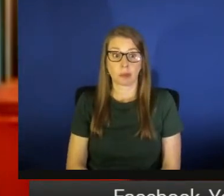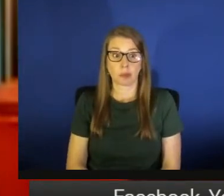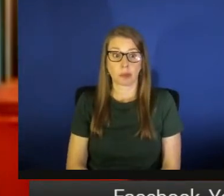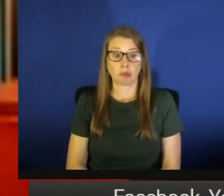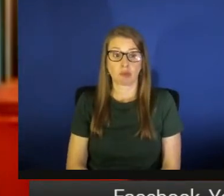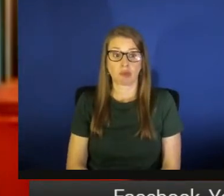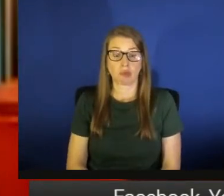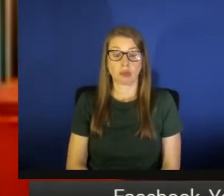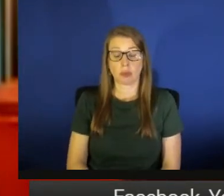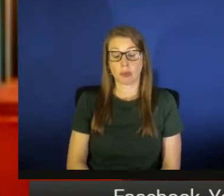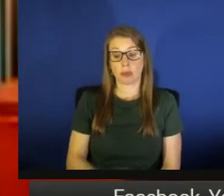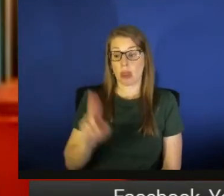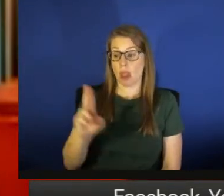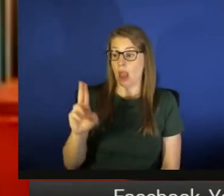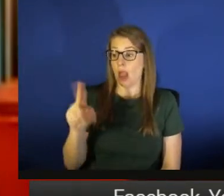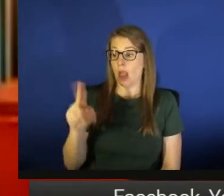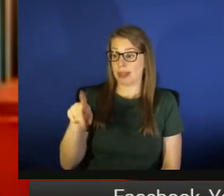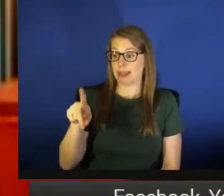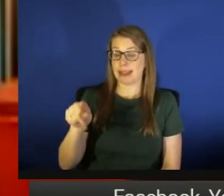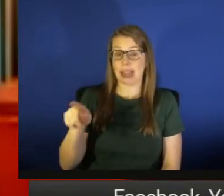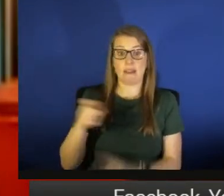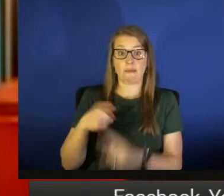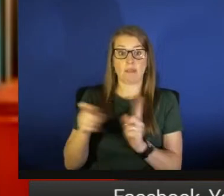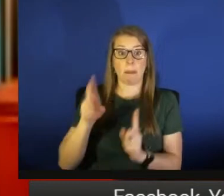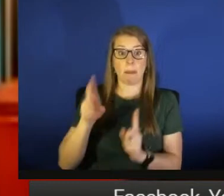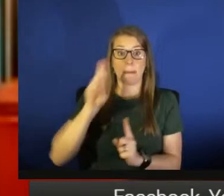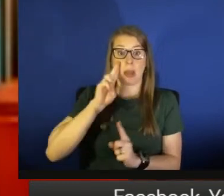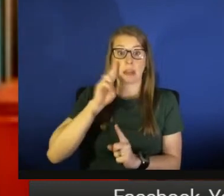we got the updates from Dr. Hawkinson every morning, it